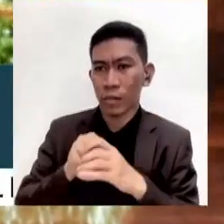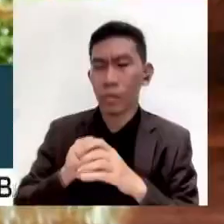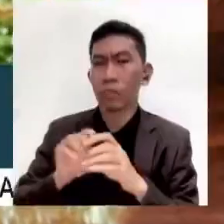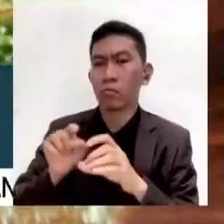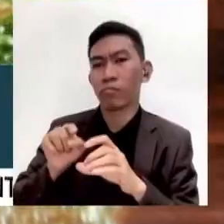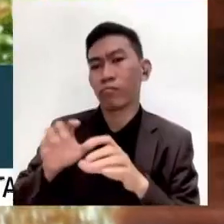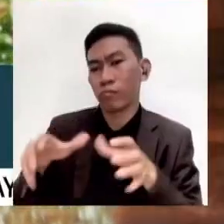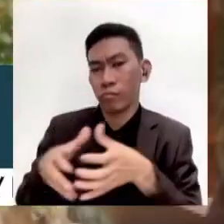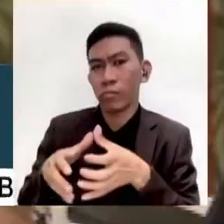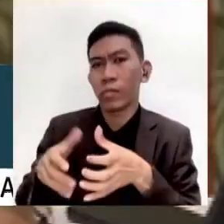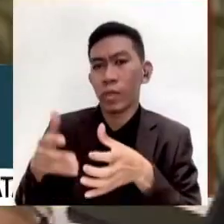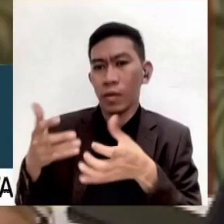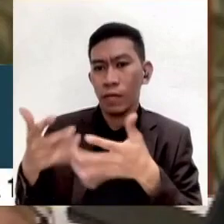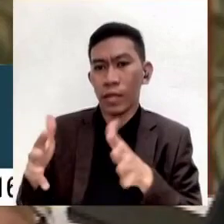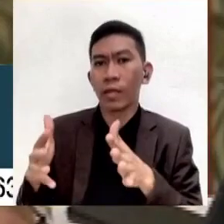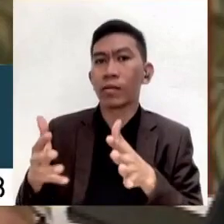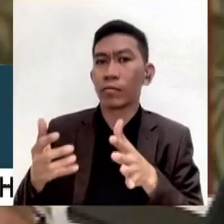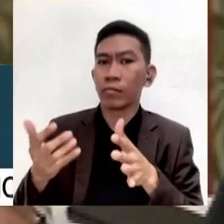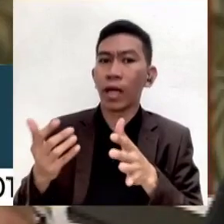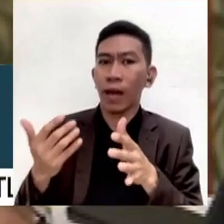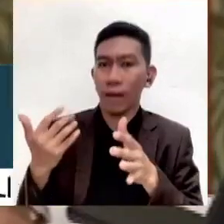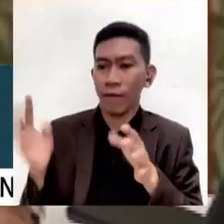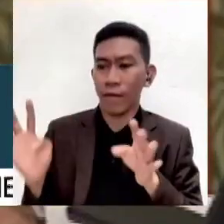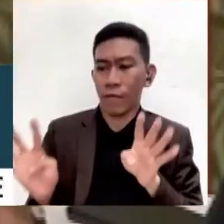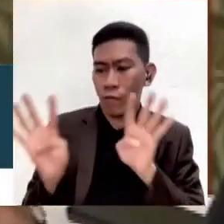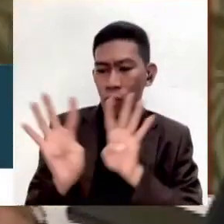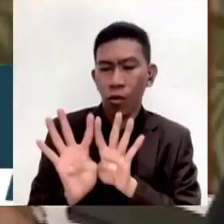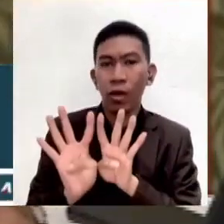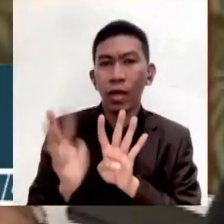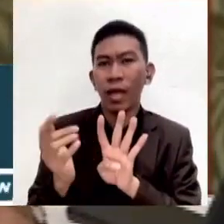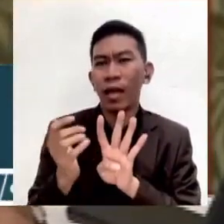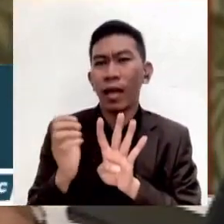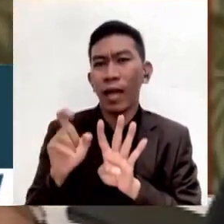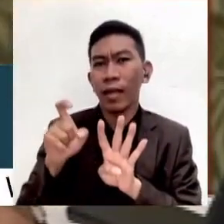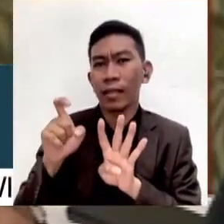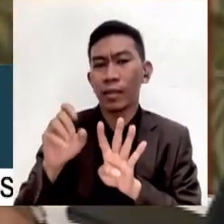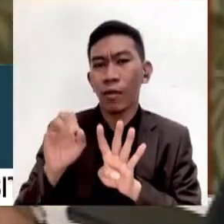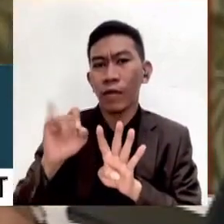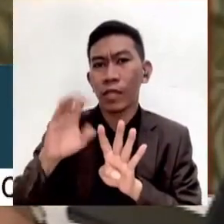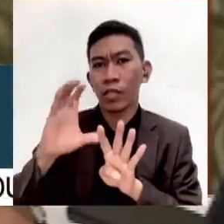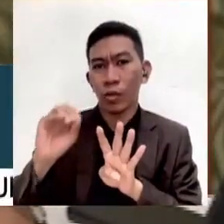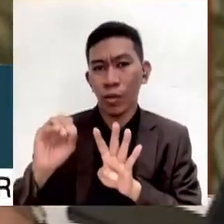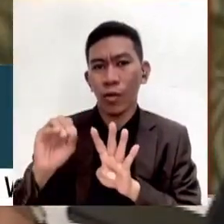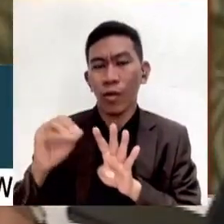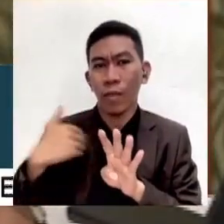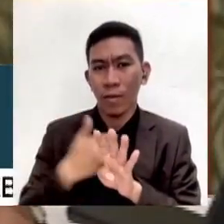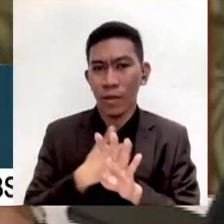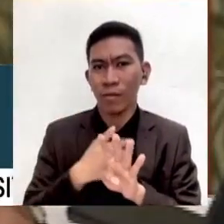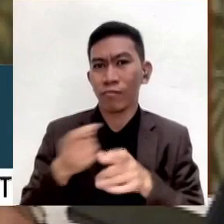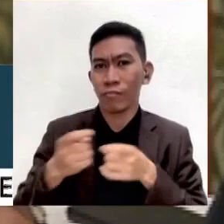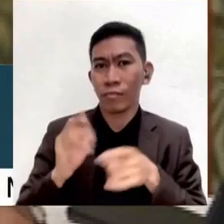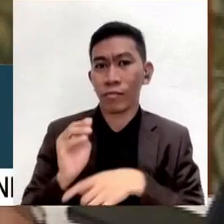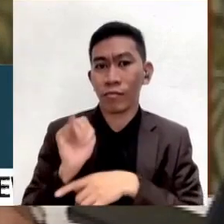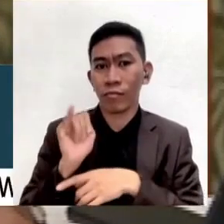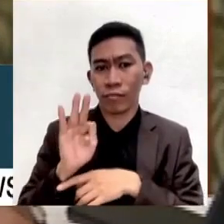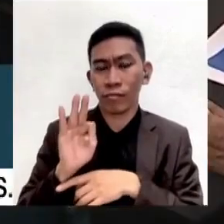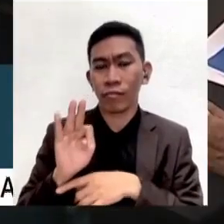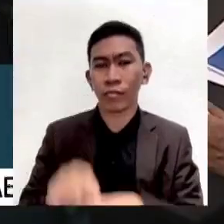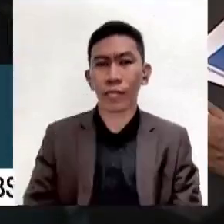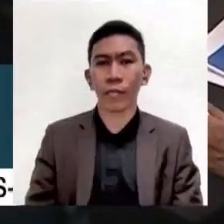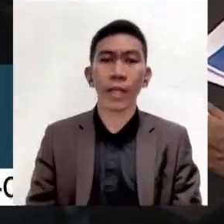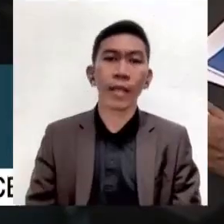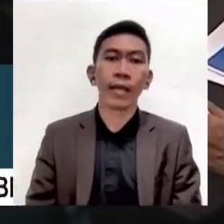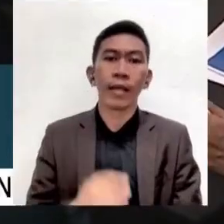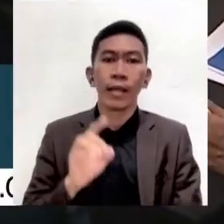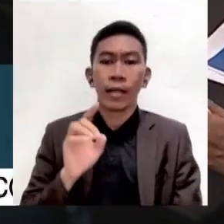are already filled by ex-officio members. These are MIC President Rafael Consing Jr., Finance Chief Benjamin